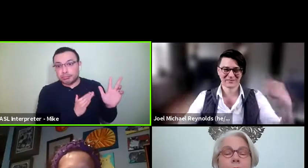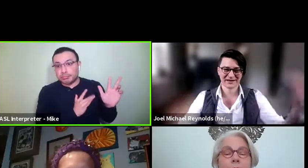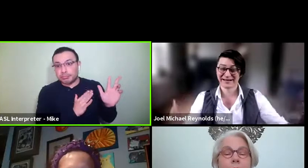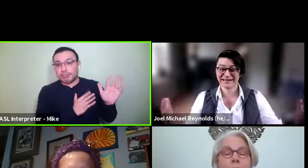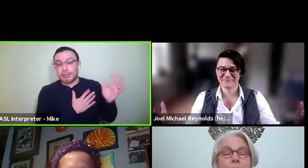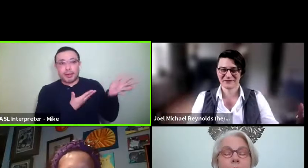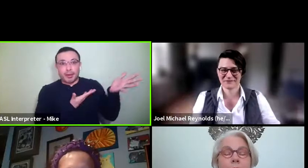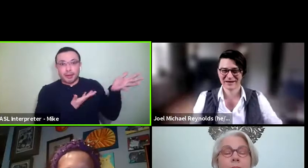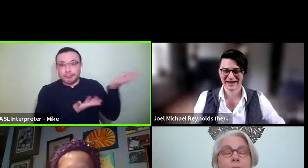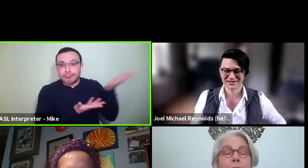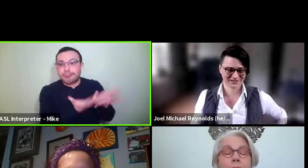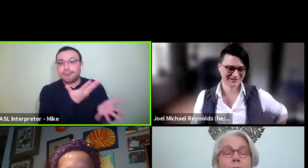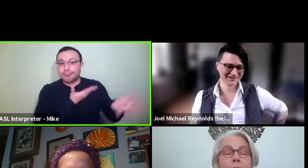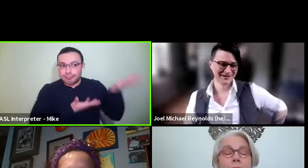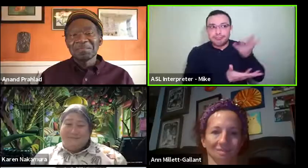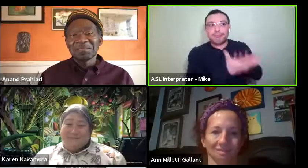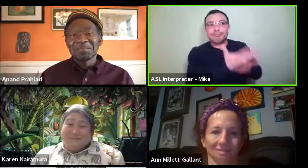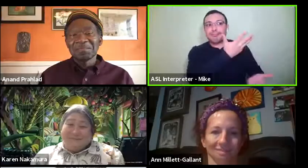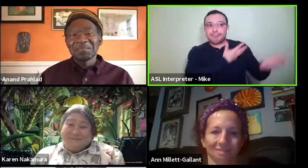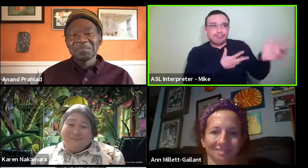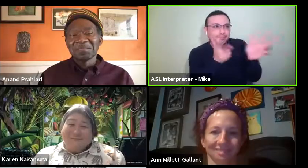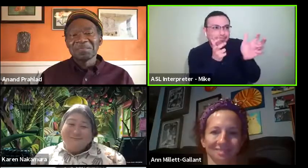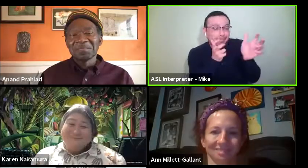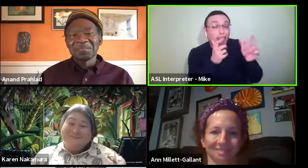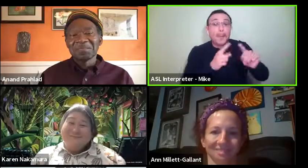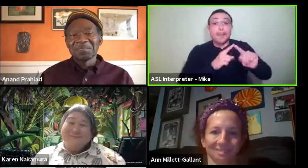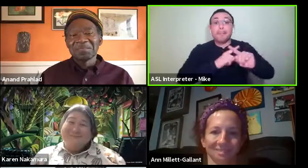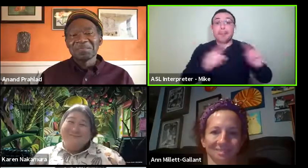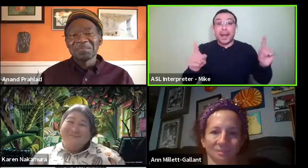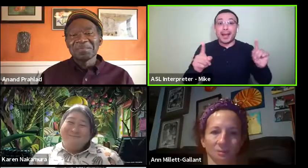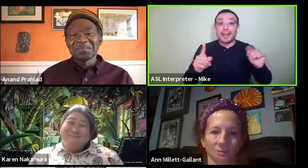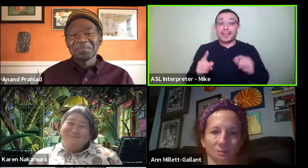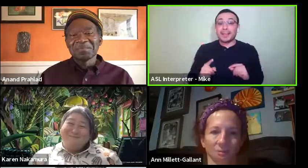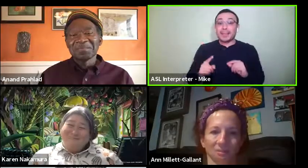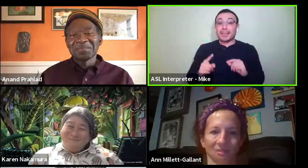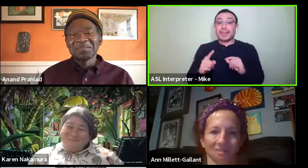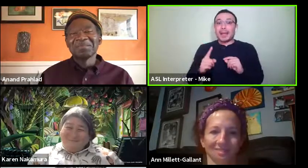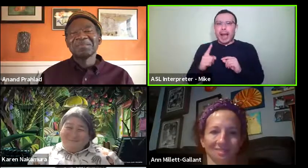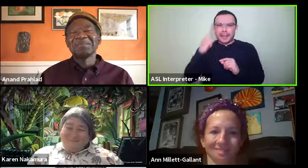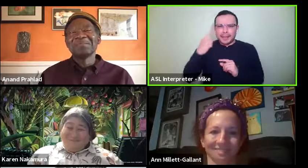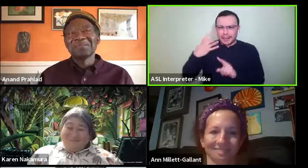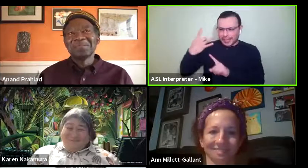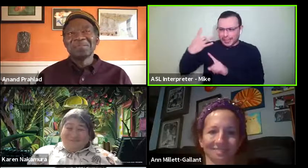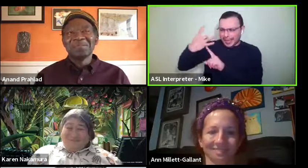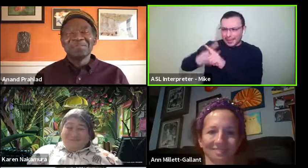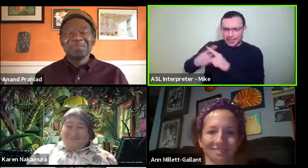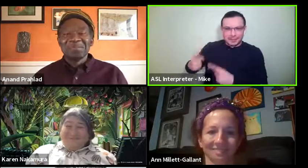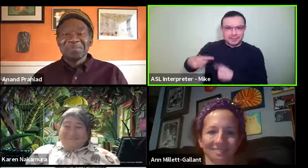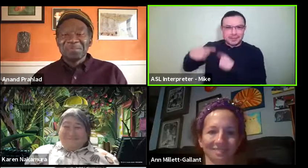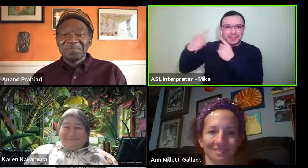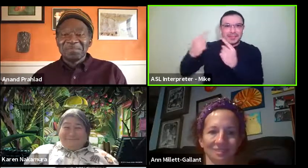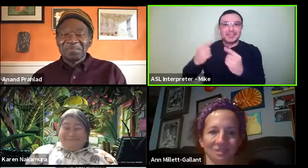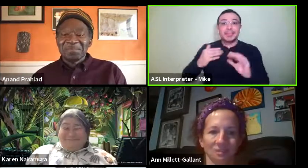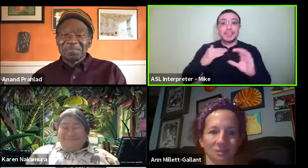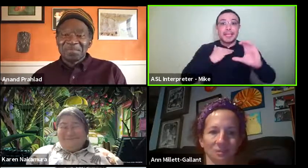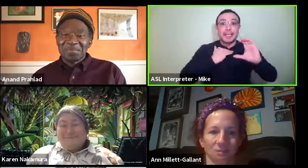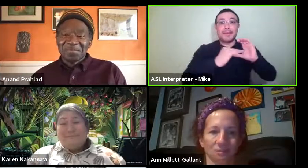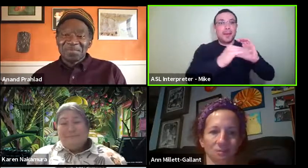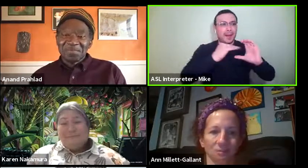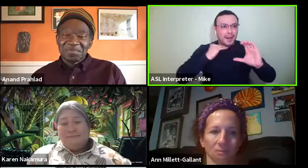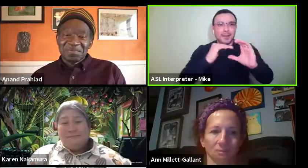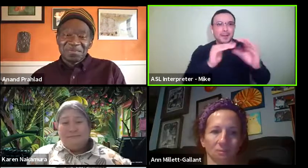blessing of being in email communication for, like, I don't know, 8 months now. So it's been a very collaborative process, and I